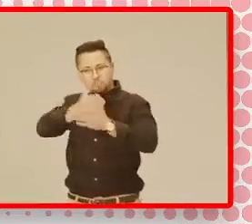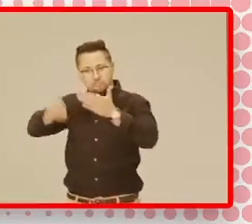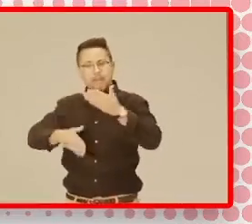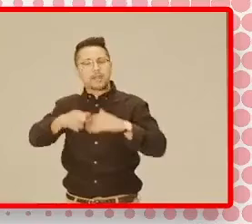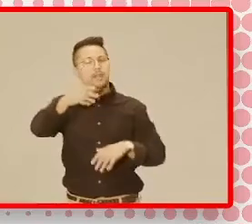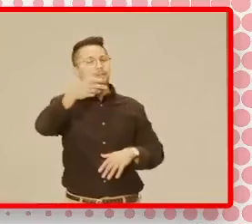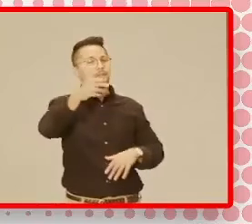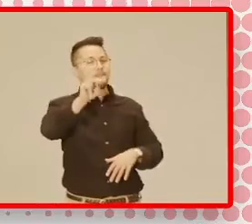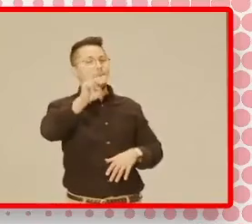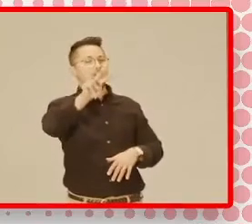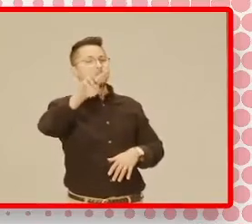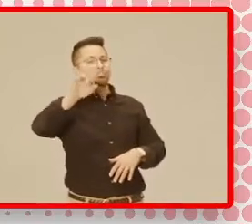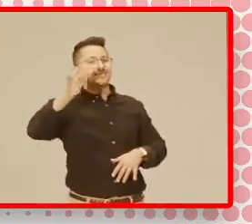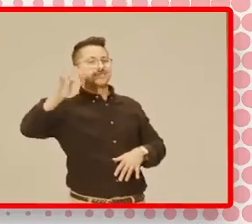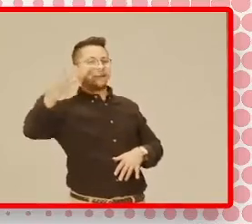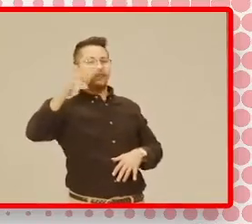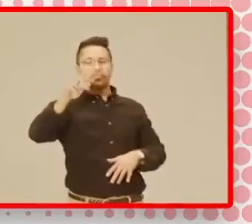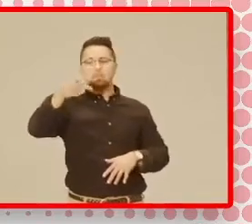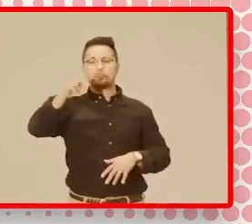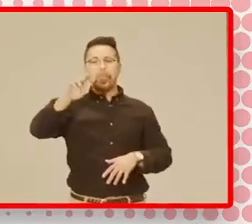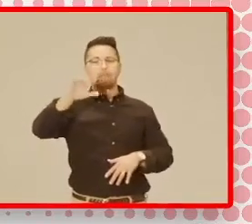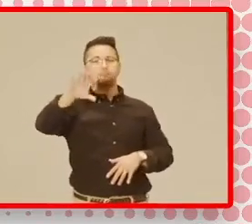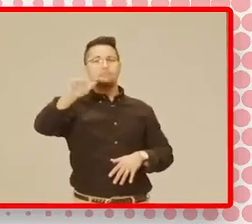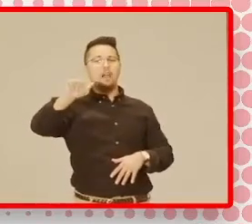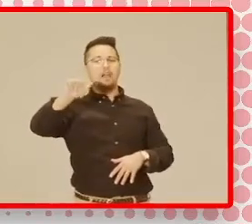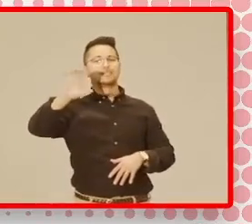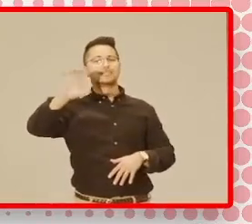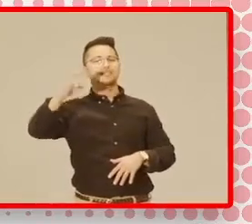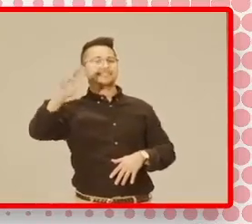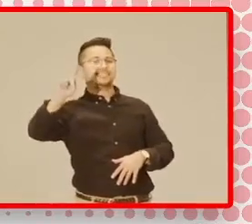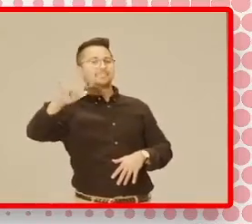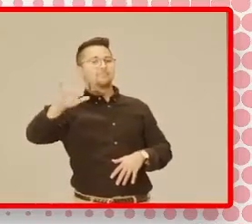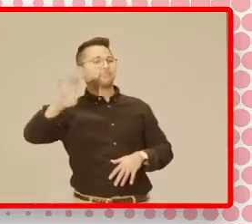City Beach. Chris Nikic for round